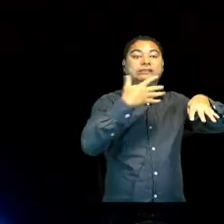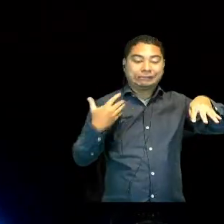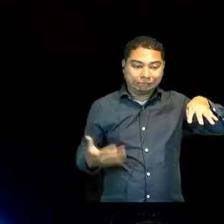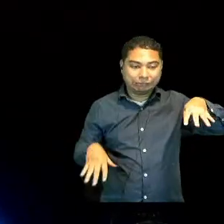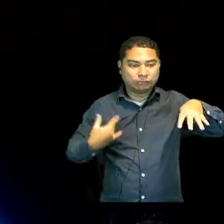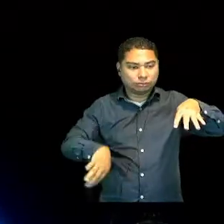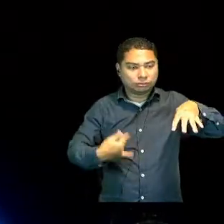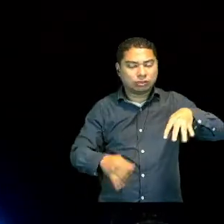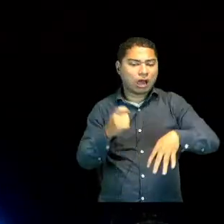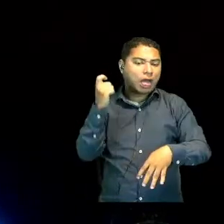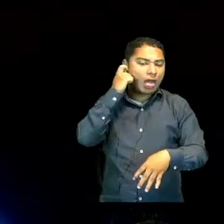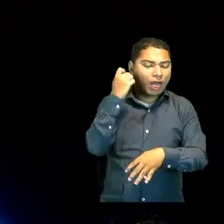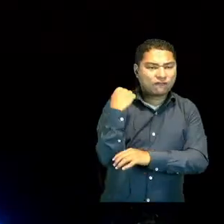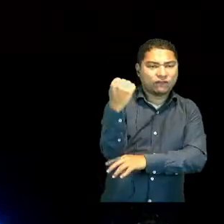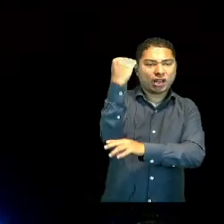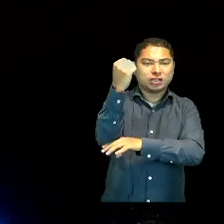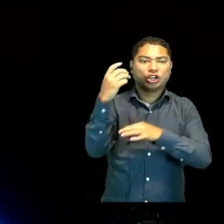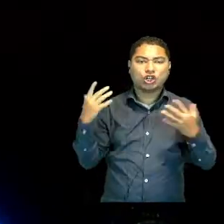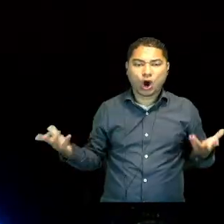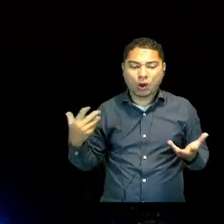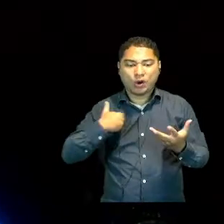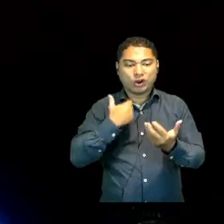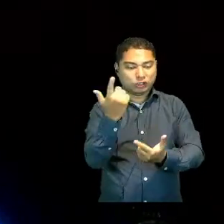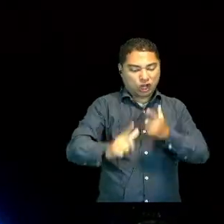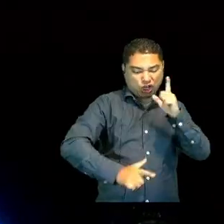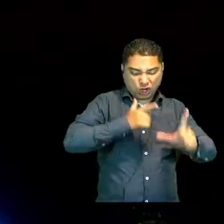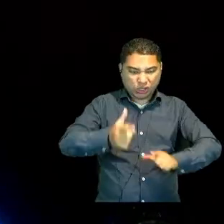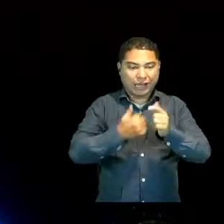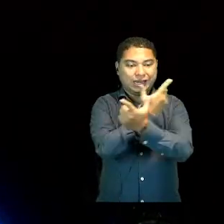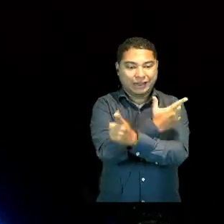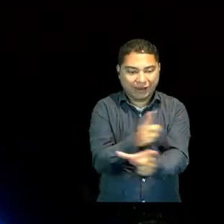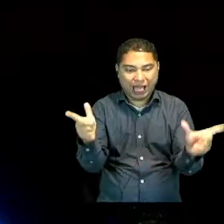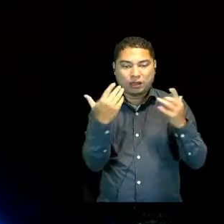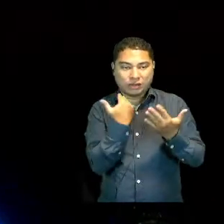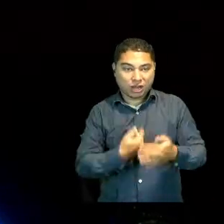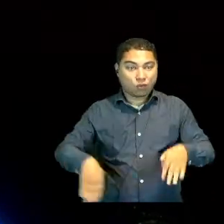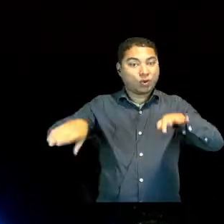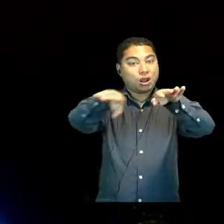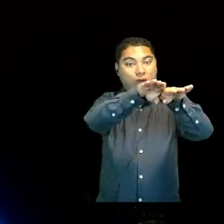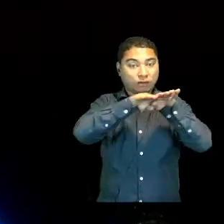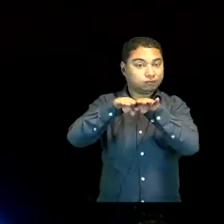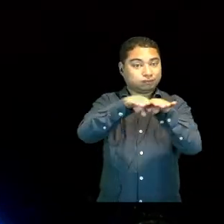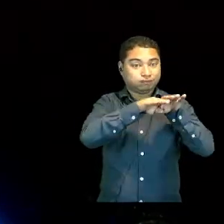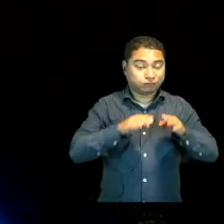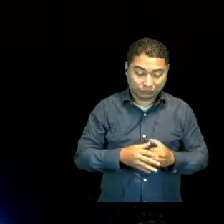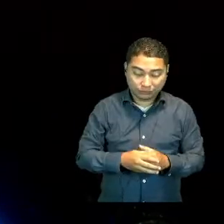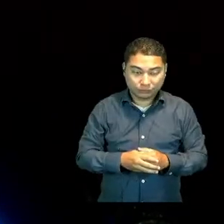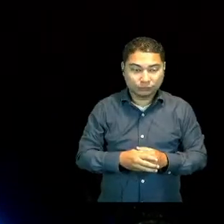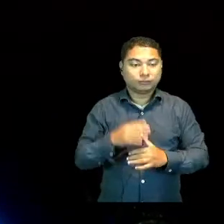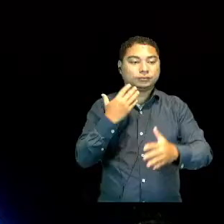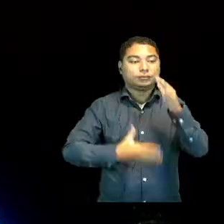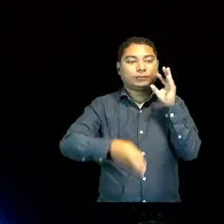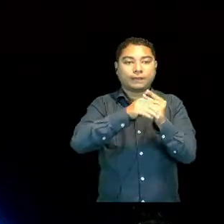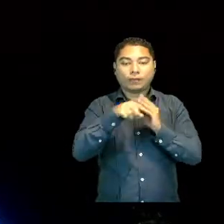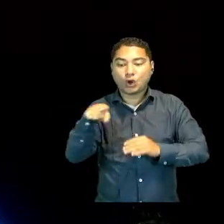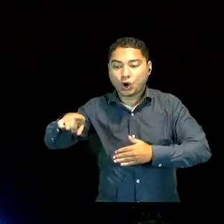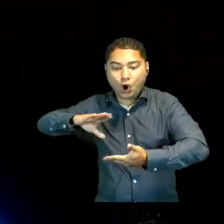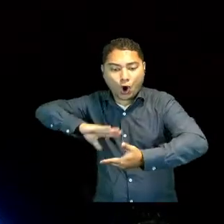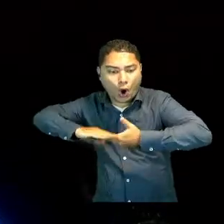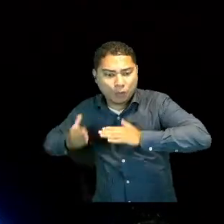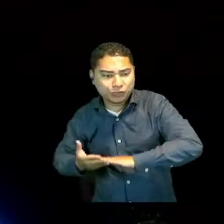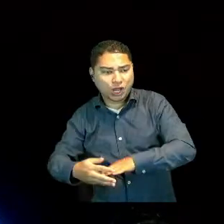and equality. They were marching for their communities. They were marching for the protection of